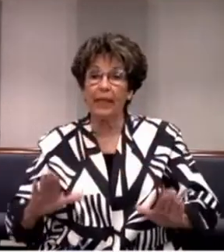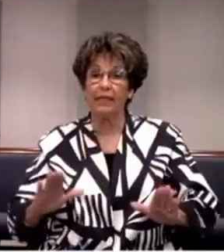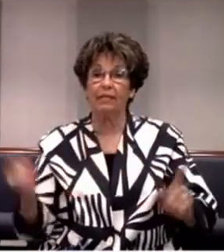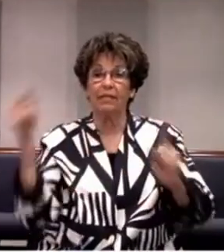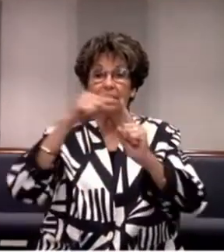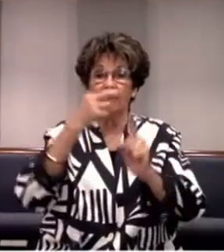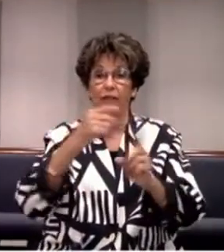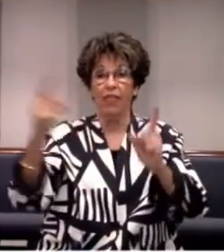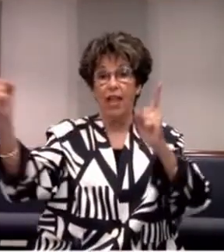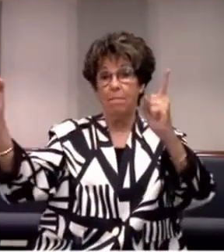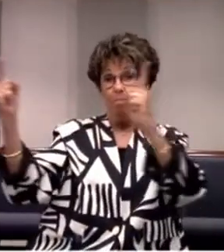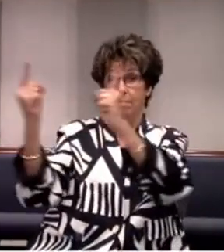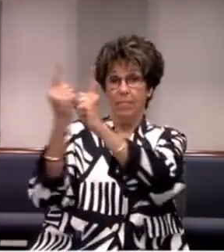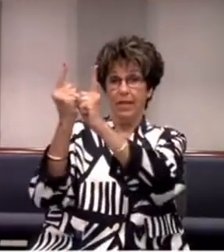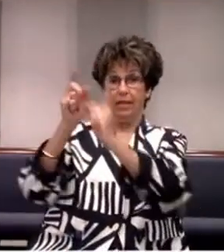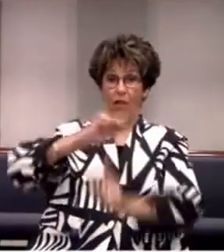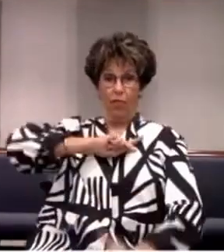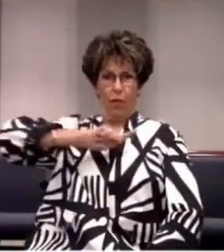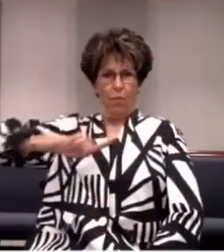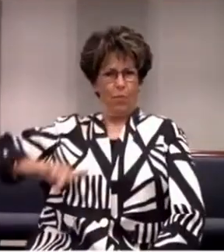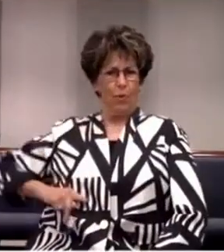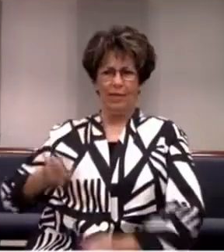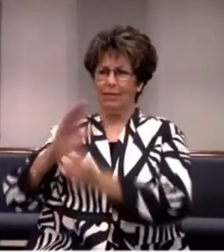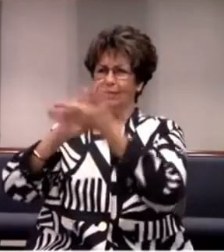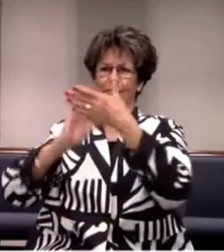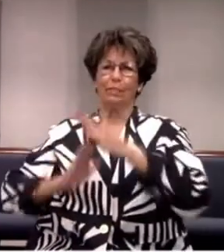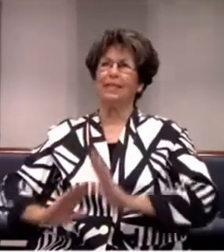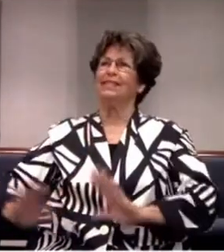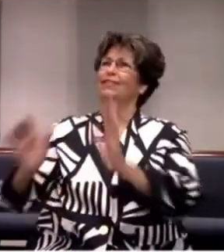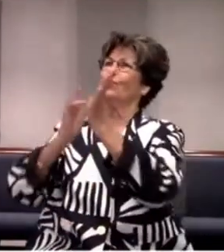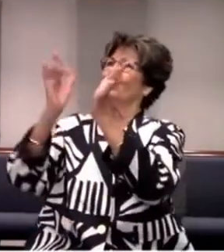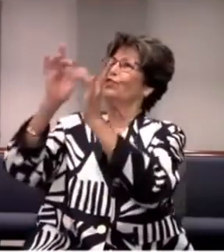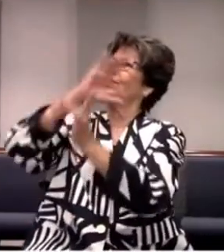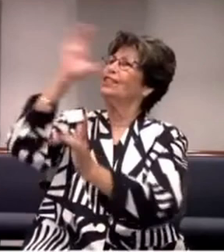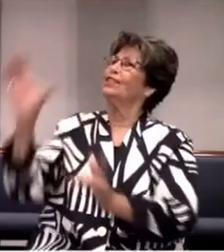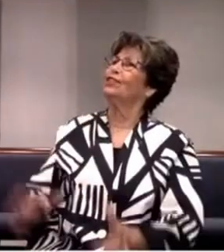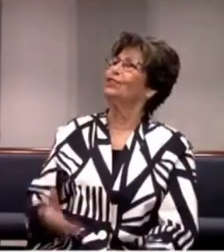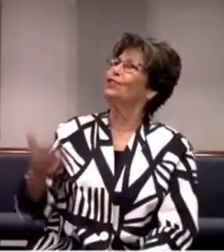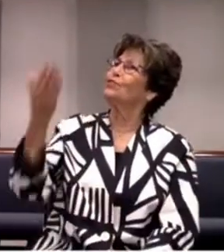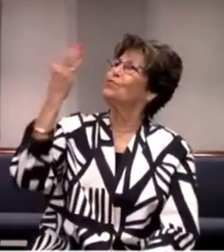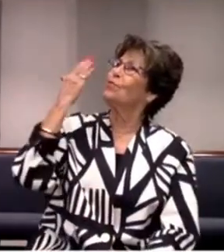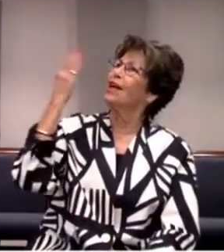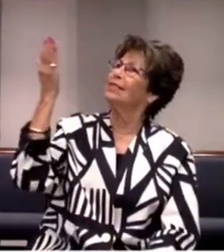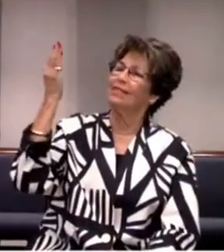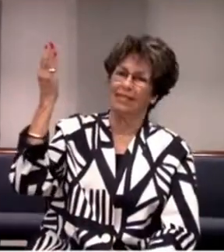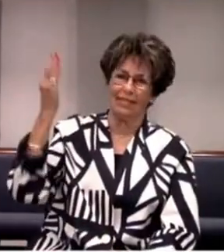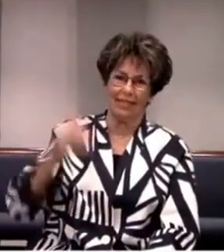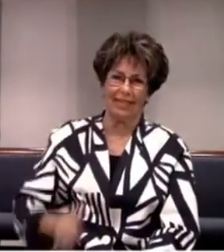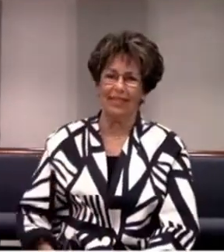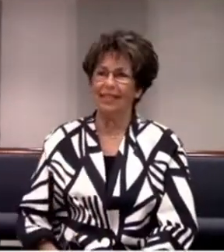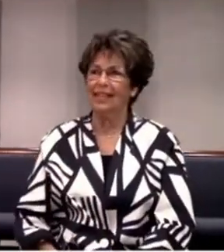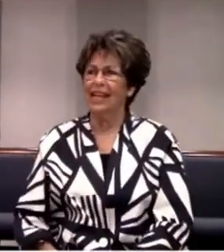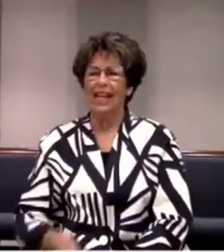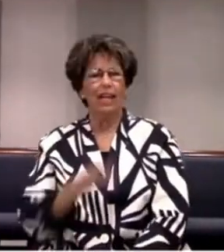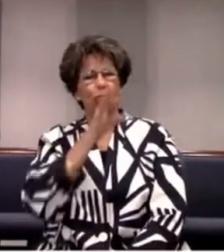Peter must have still been looking for direction. I'm doing everything. I'm praying. I'm fasting.